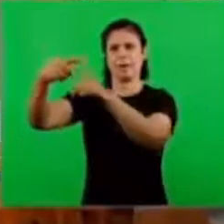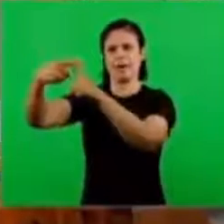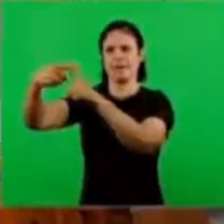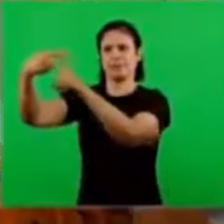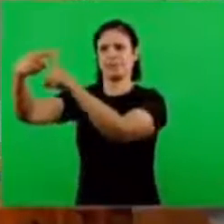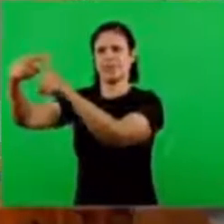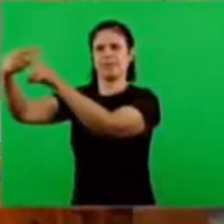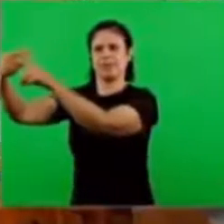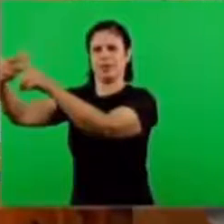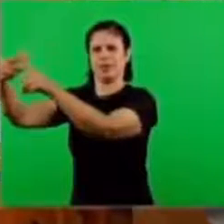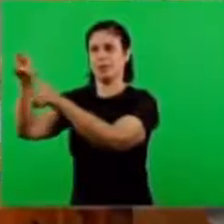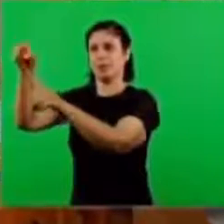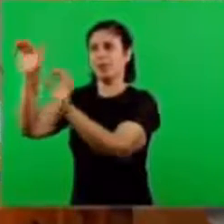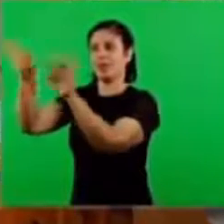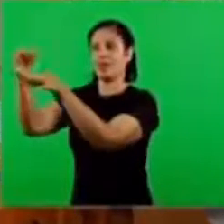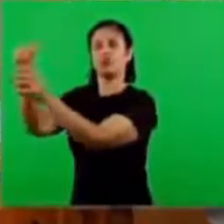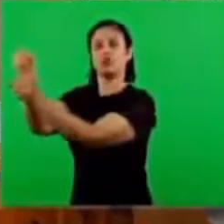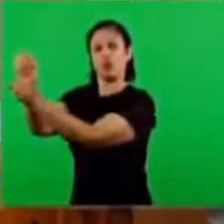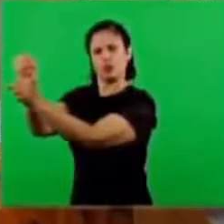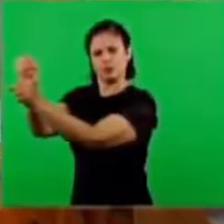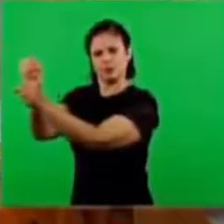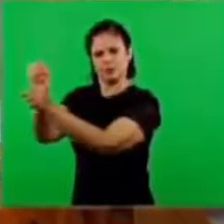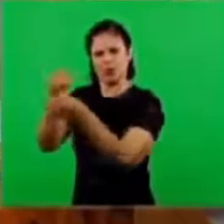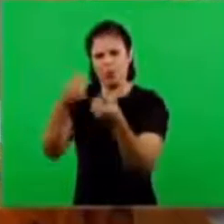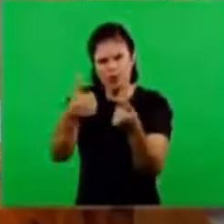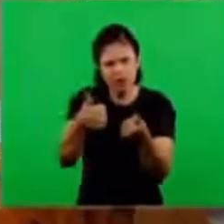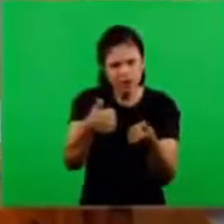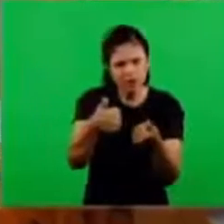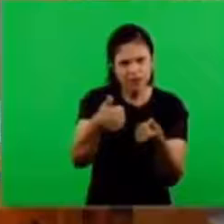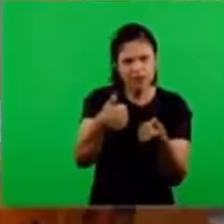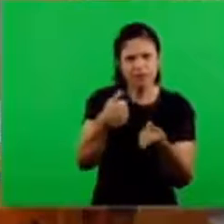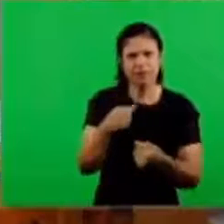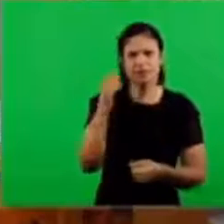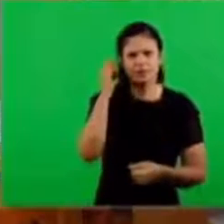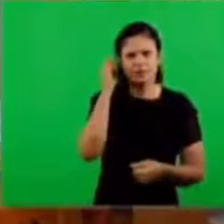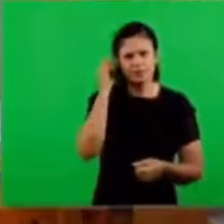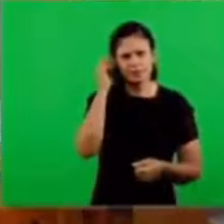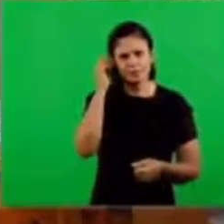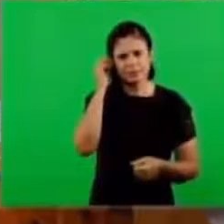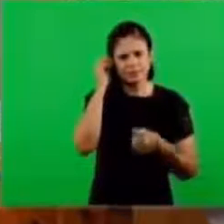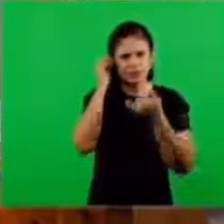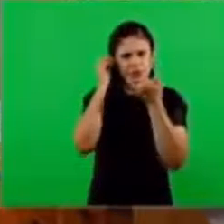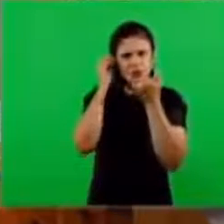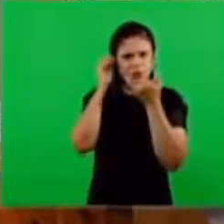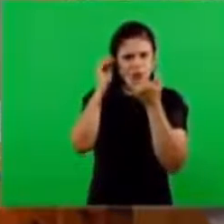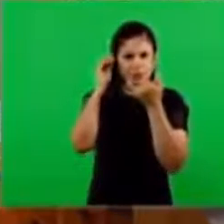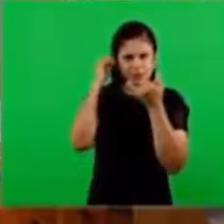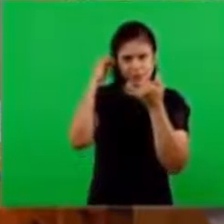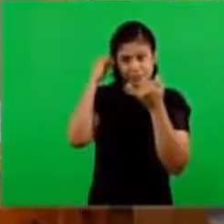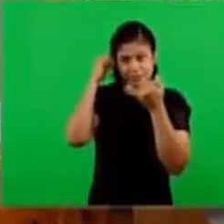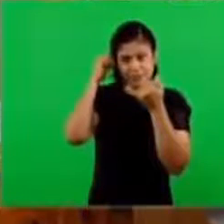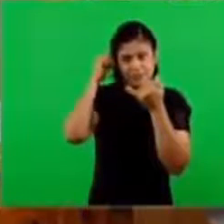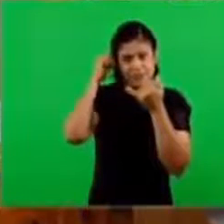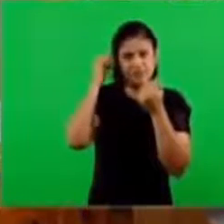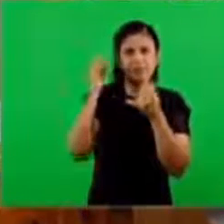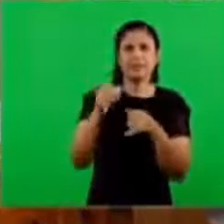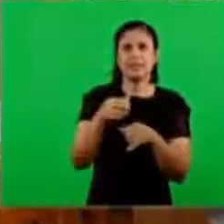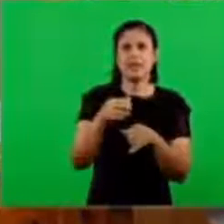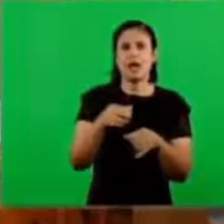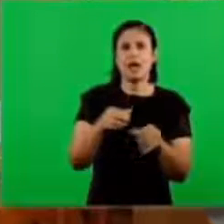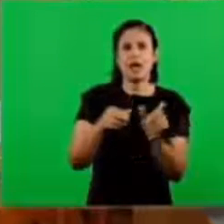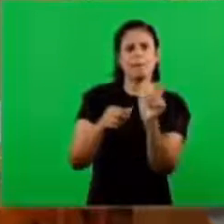to leave this board for the church. I want to see if you add all those numbers. This one